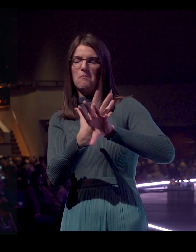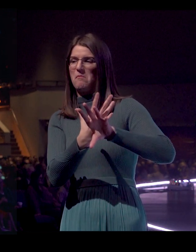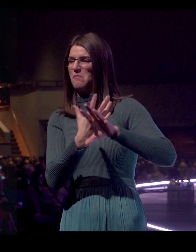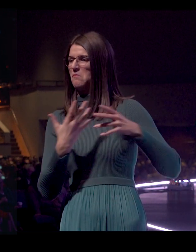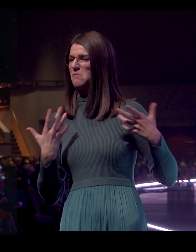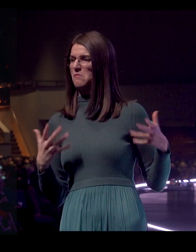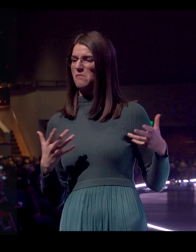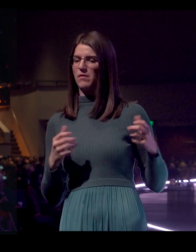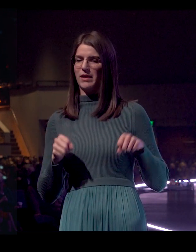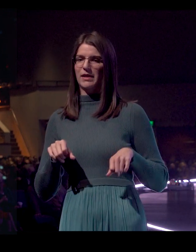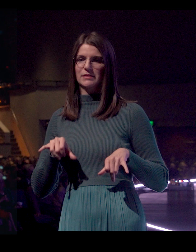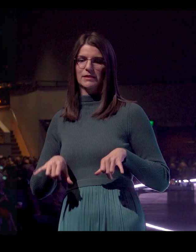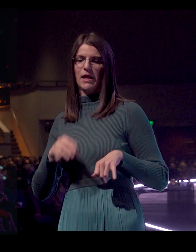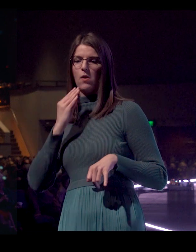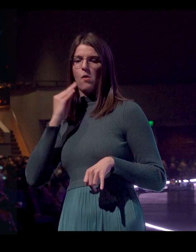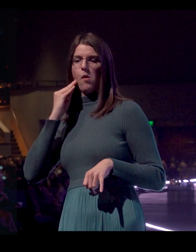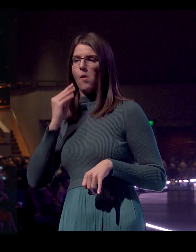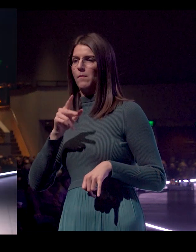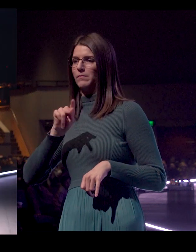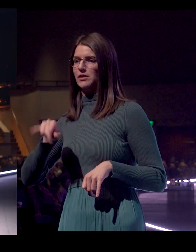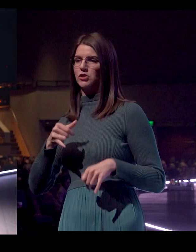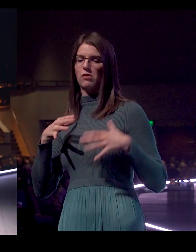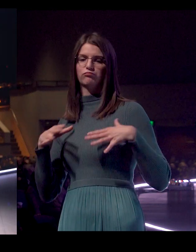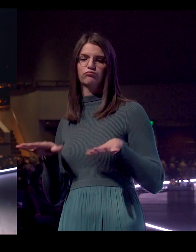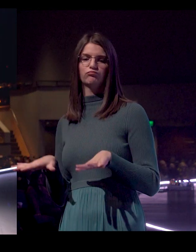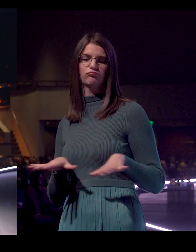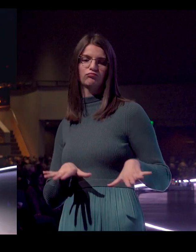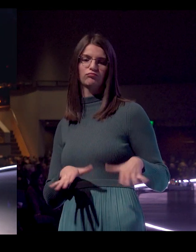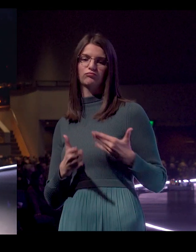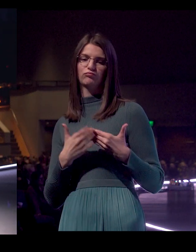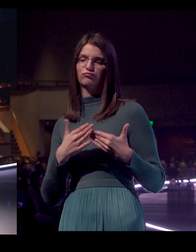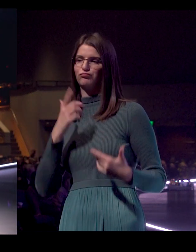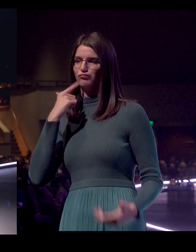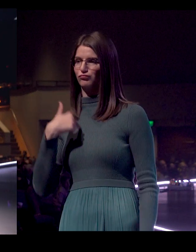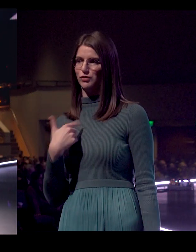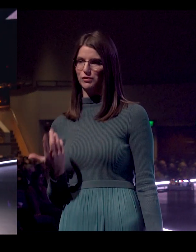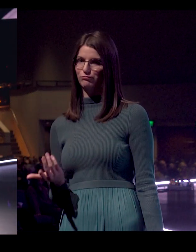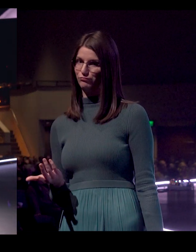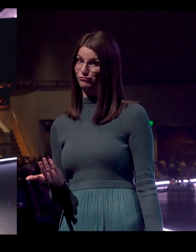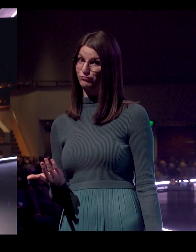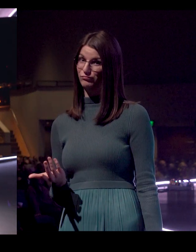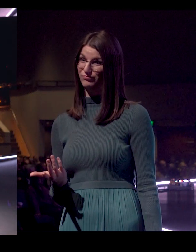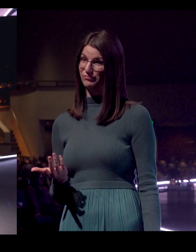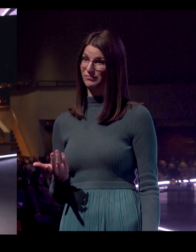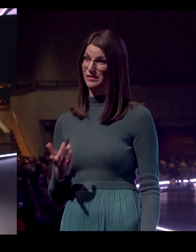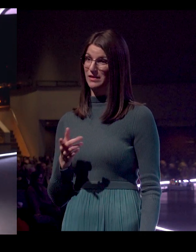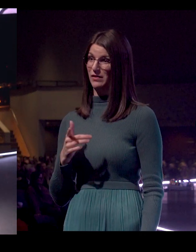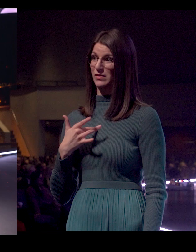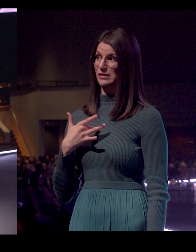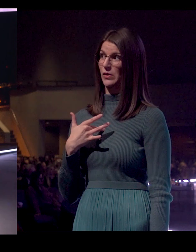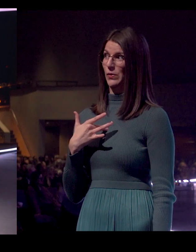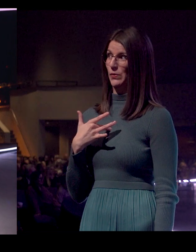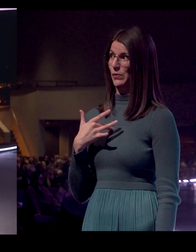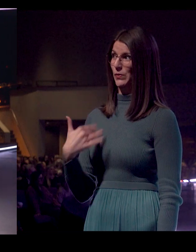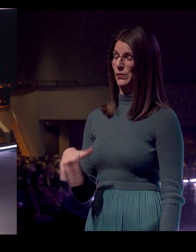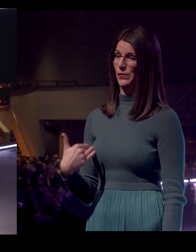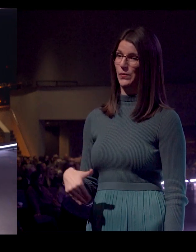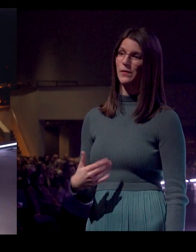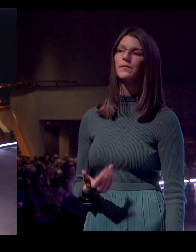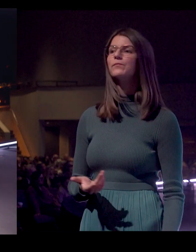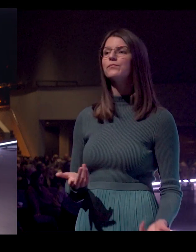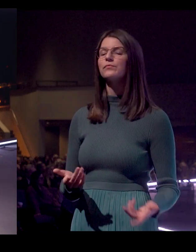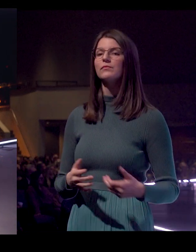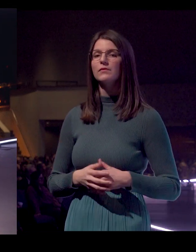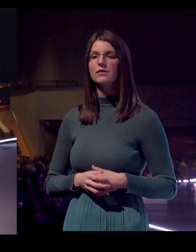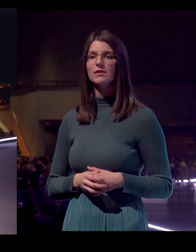more convenient for me. Is that hitting a little too close to home for anybody? It's like, would that show them their worth and value? And you know